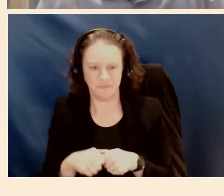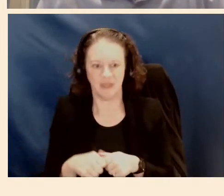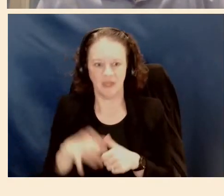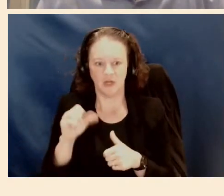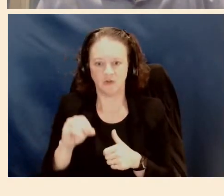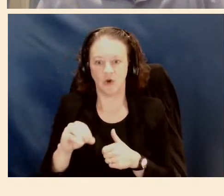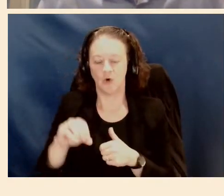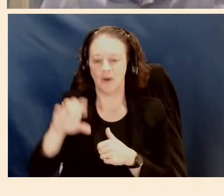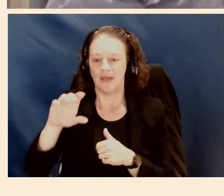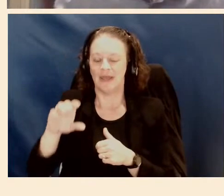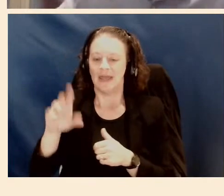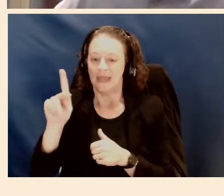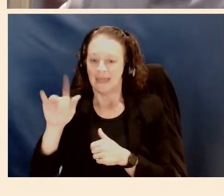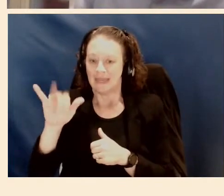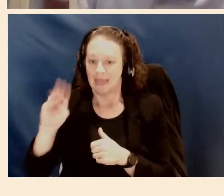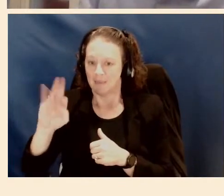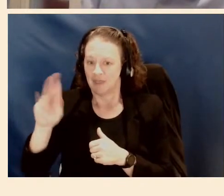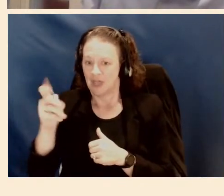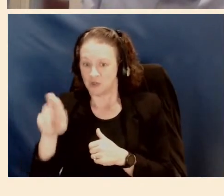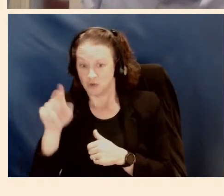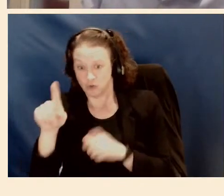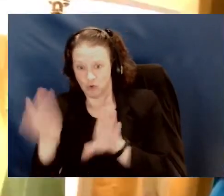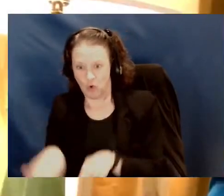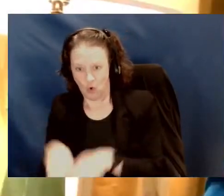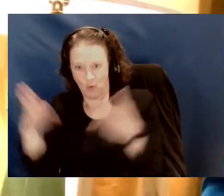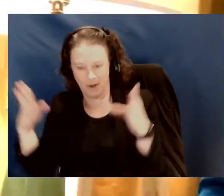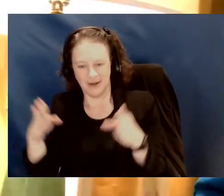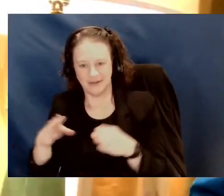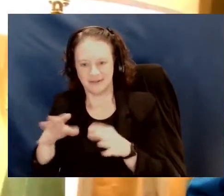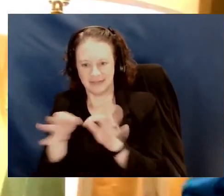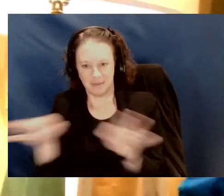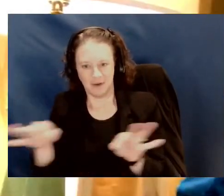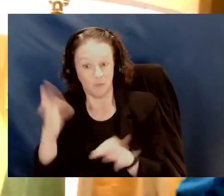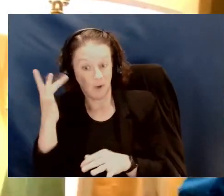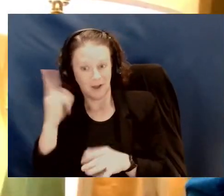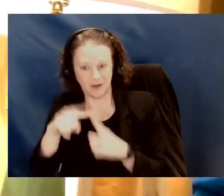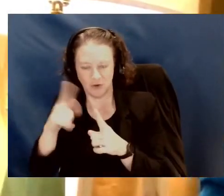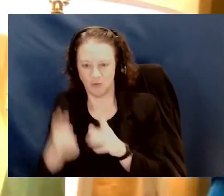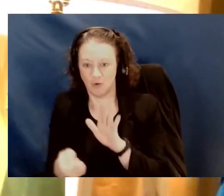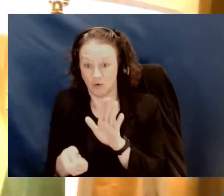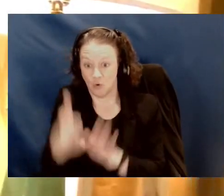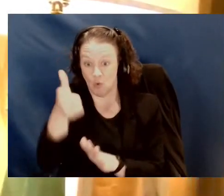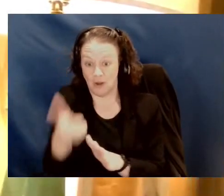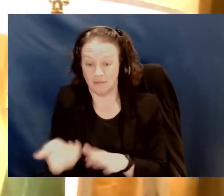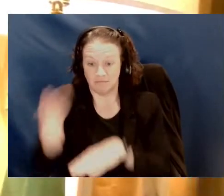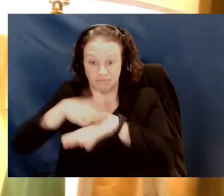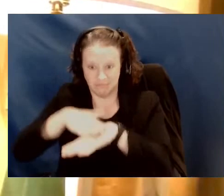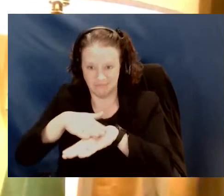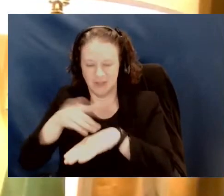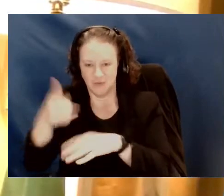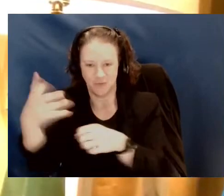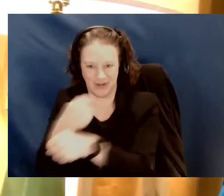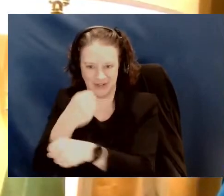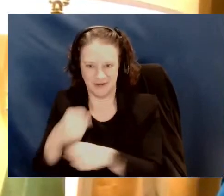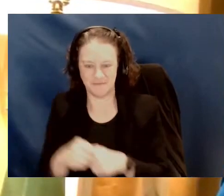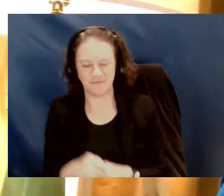can begin with your opening statement. Okay, well, thank you, City Club of Portland. It's a